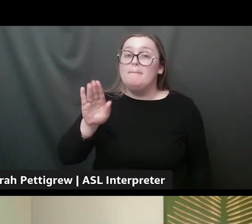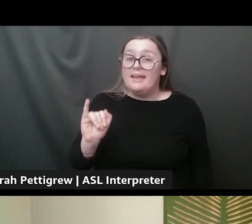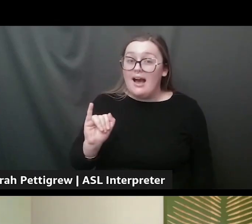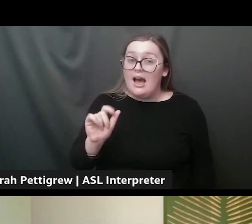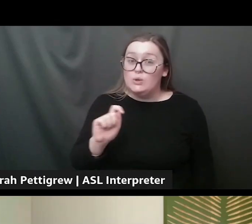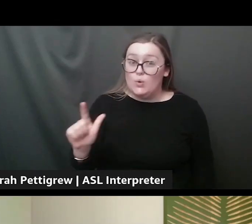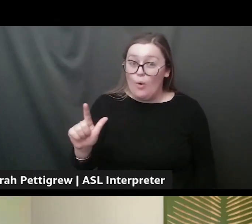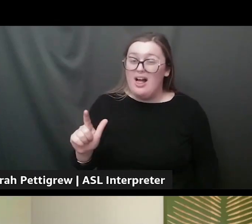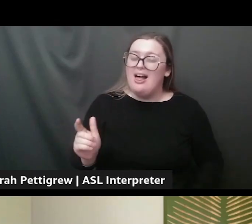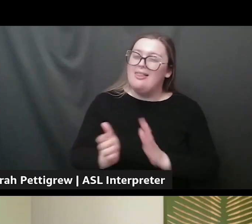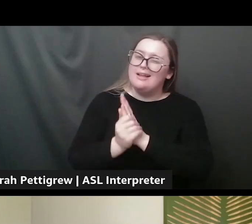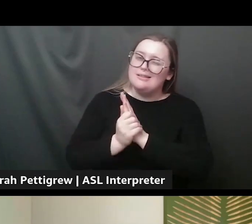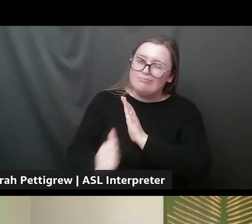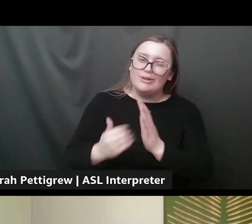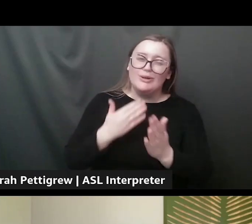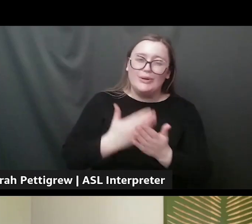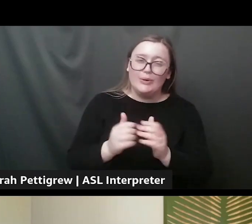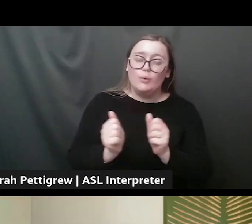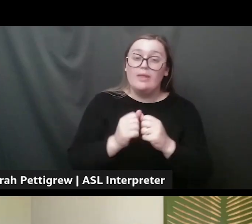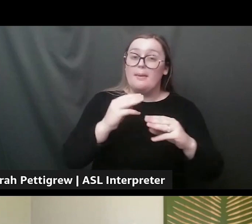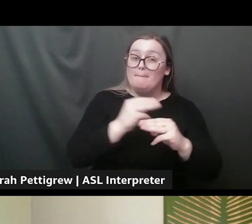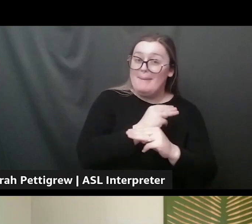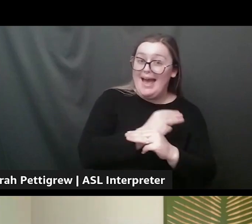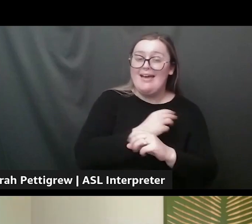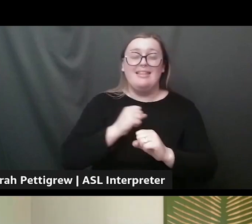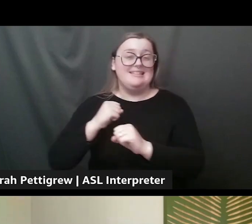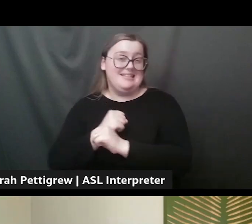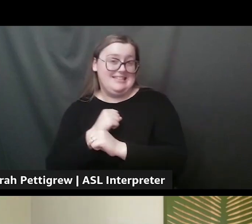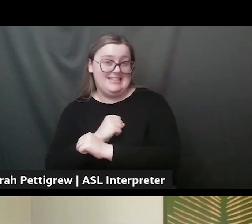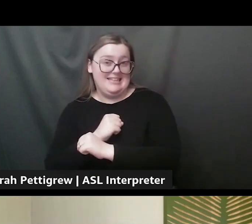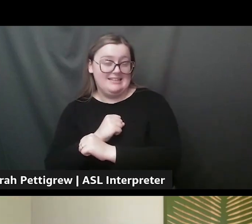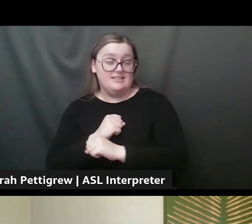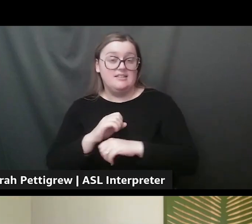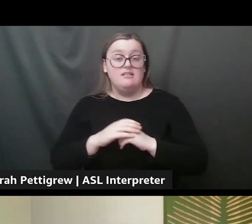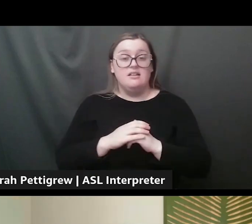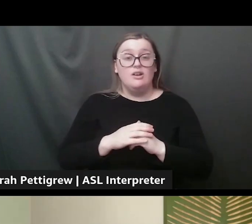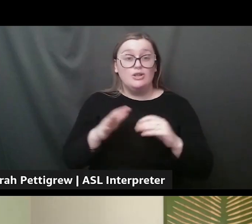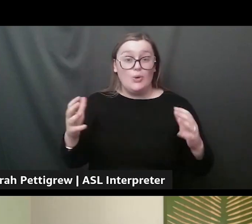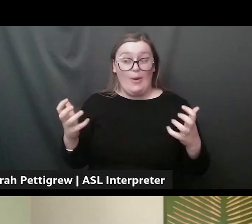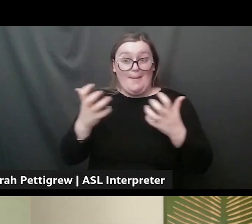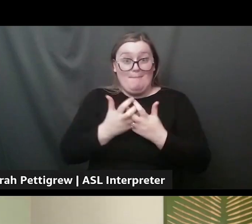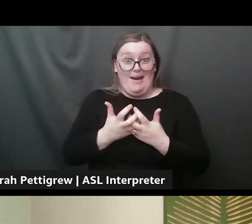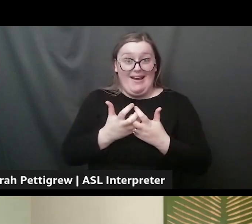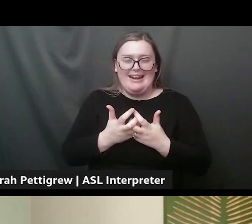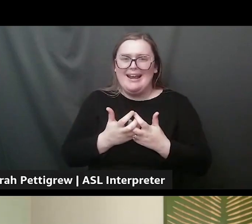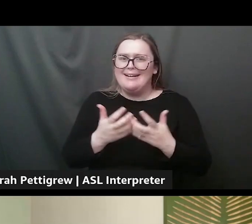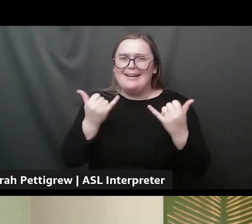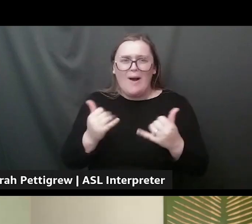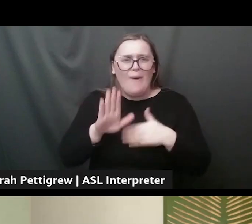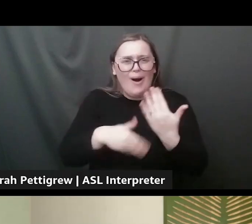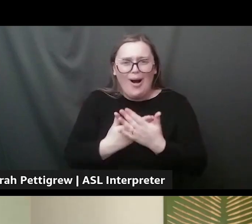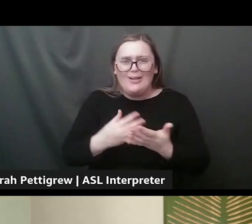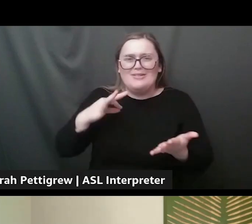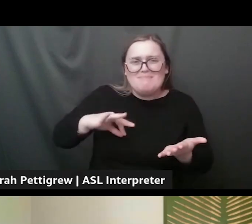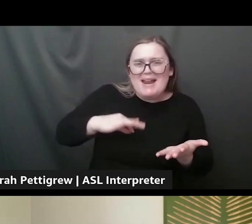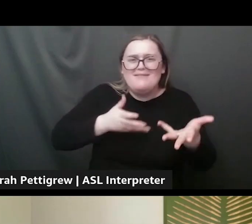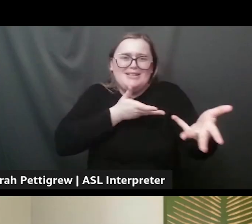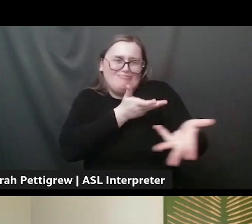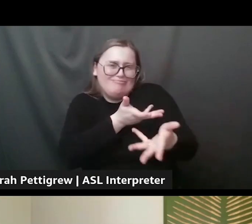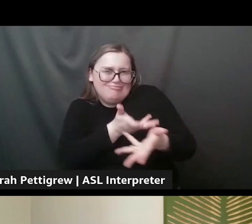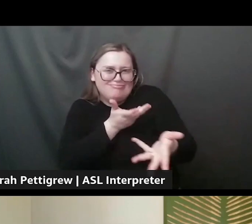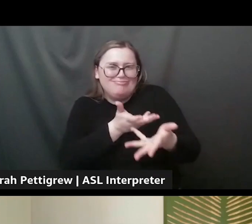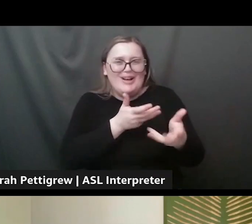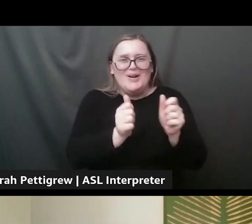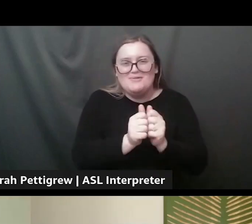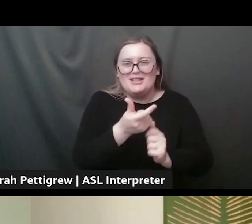good at math and statistics. And so by bringing those things together, you get all the benefits and nice interactions of the sort of